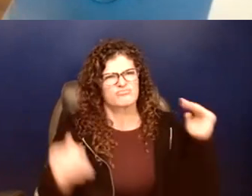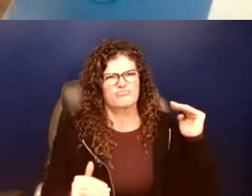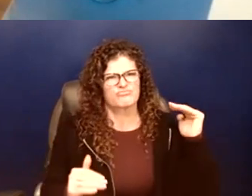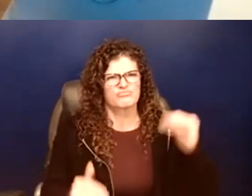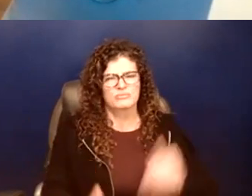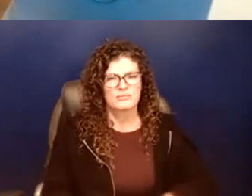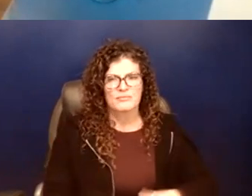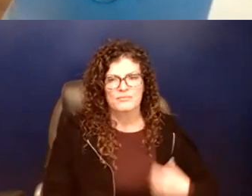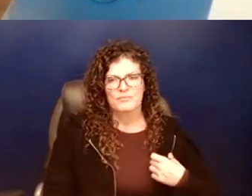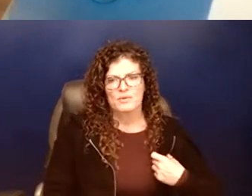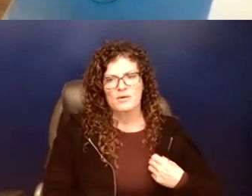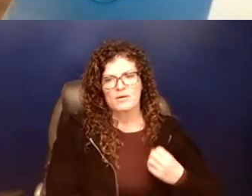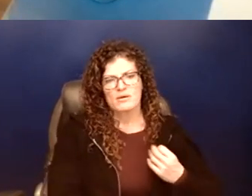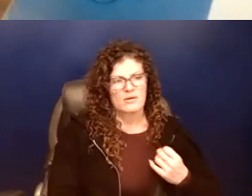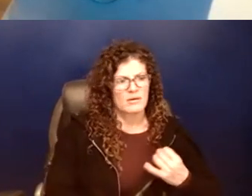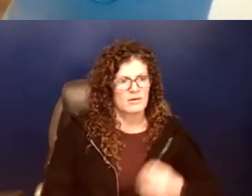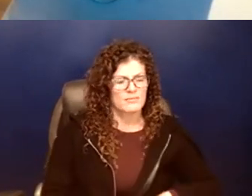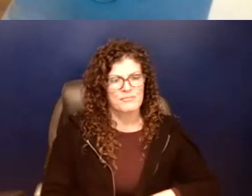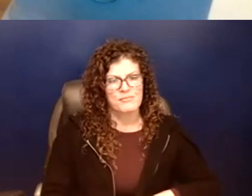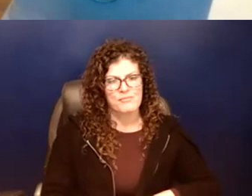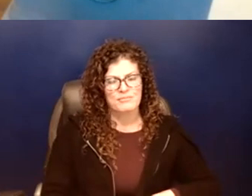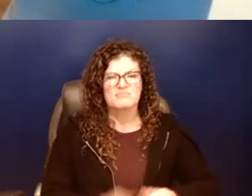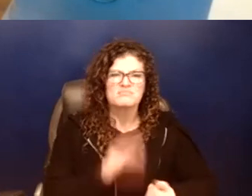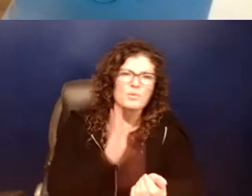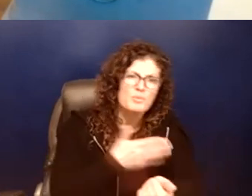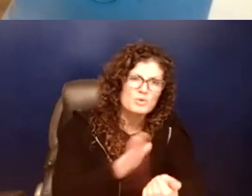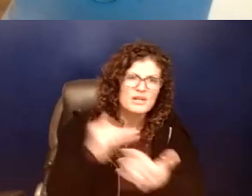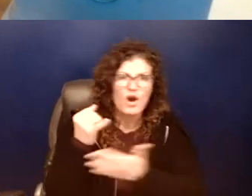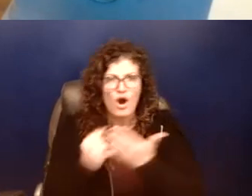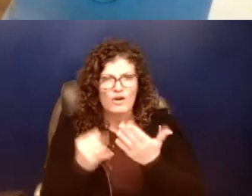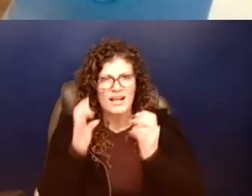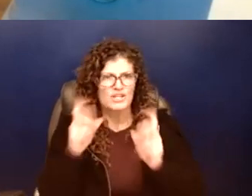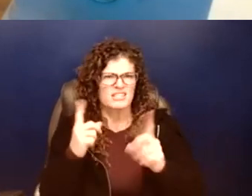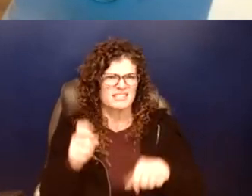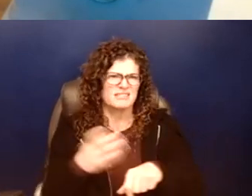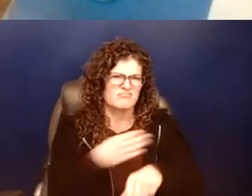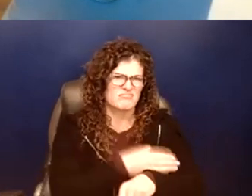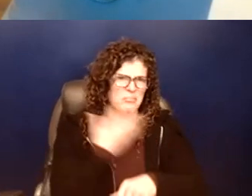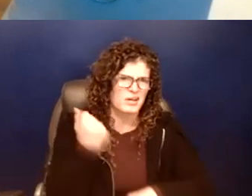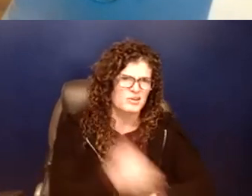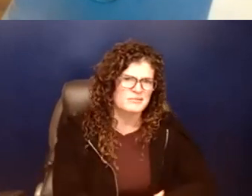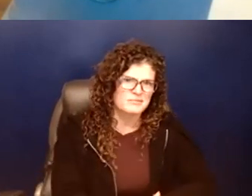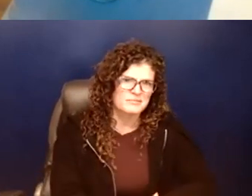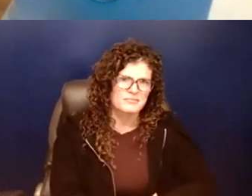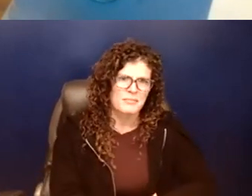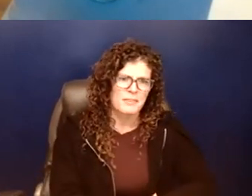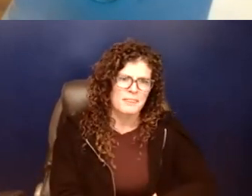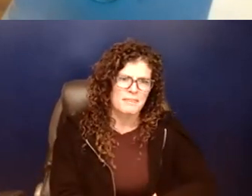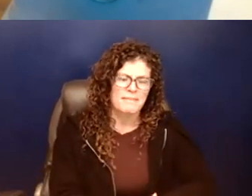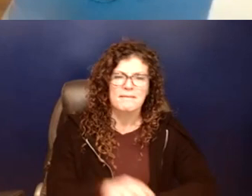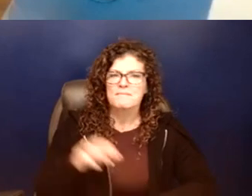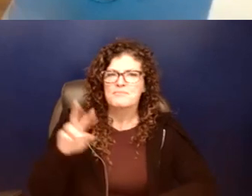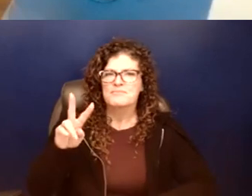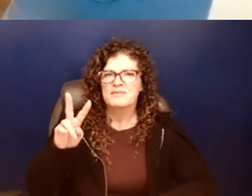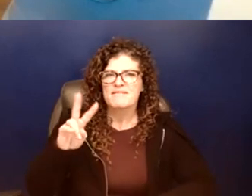Other things, I think we need much better music and art education based on El Sistema, the Venezuelan model, which is